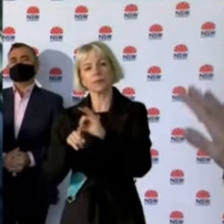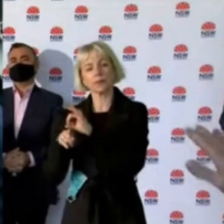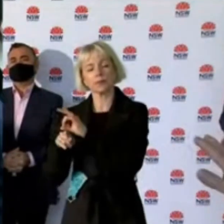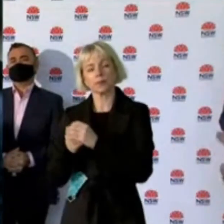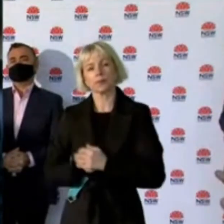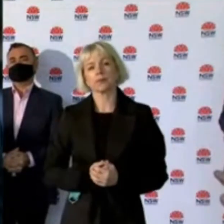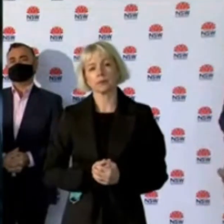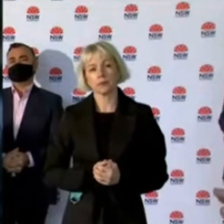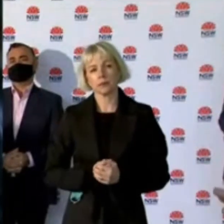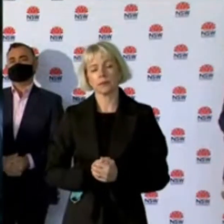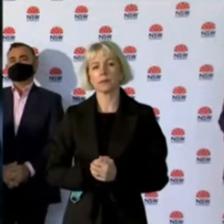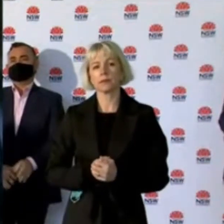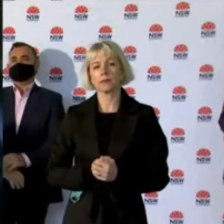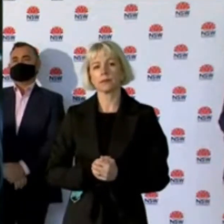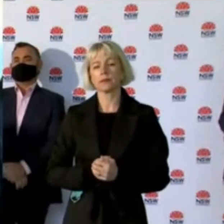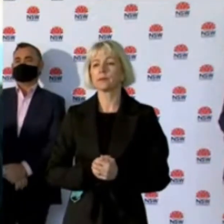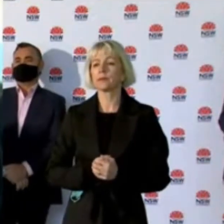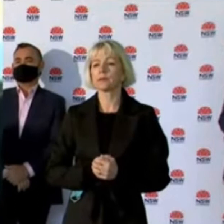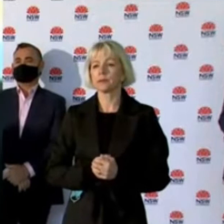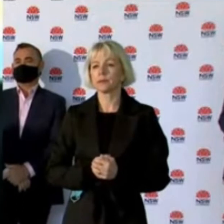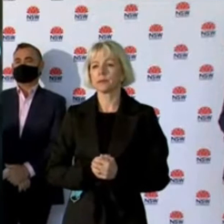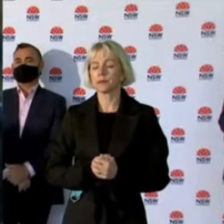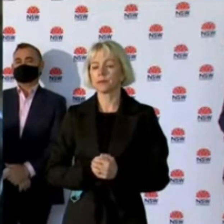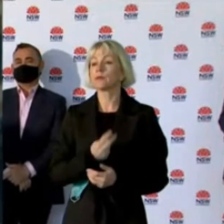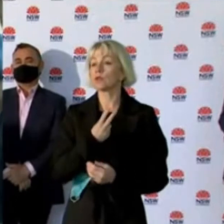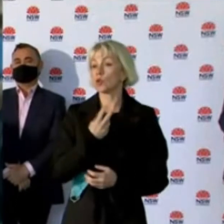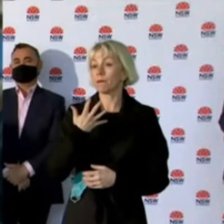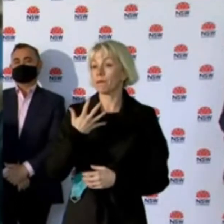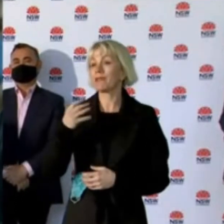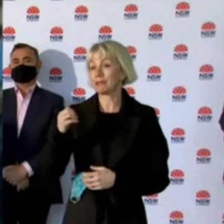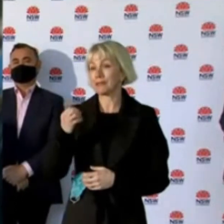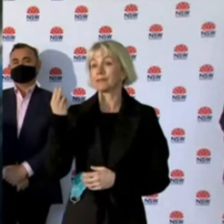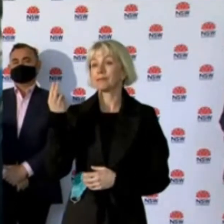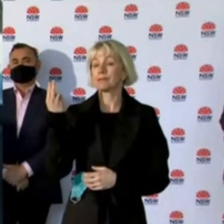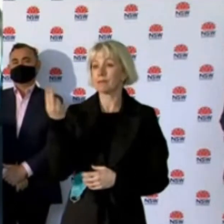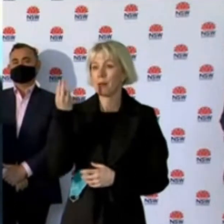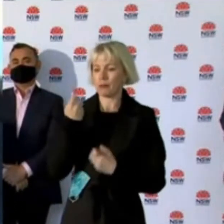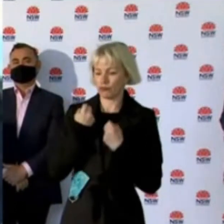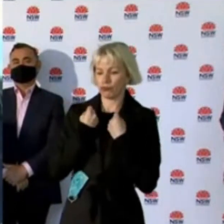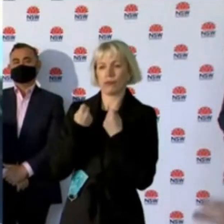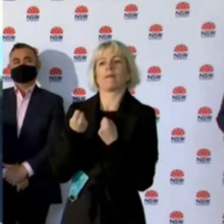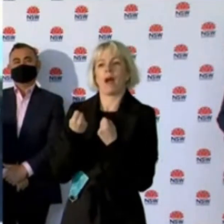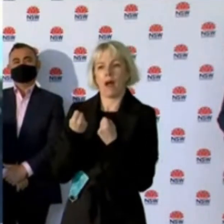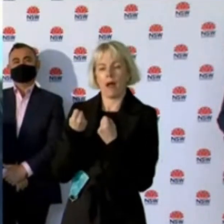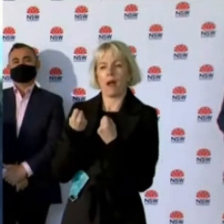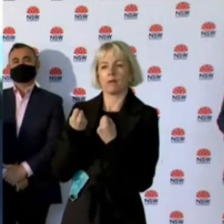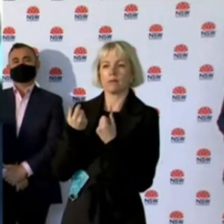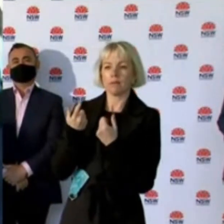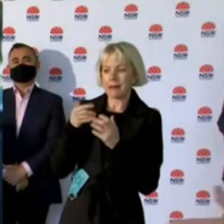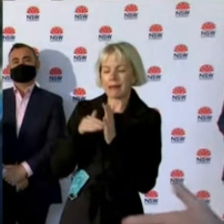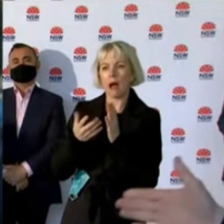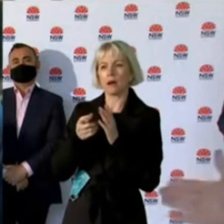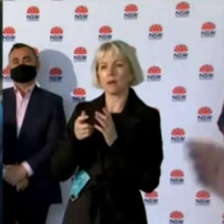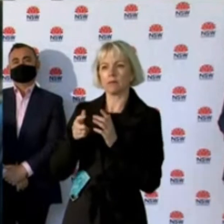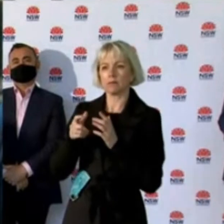there's now 250 paramedics across southwest Sydney that are in forced isolation. Can you confirm that number, and what